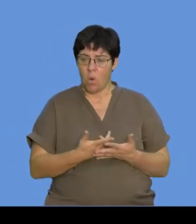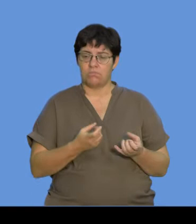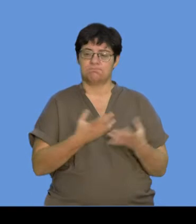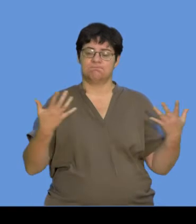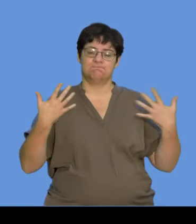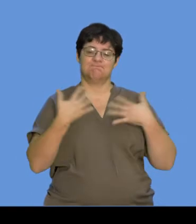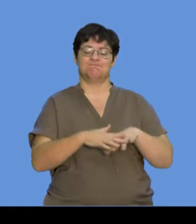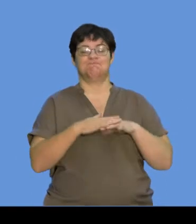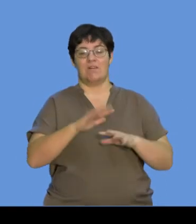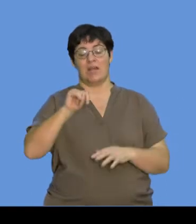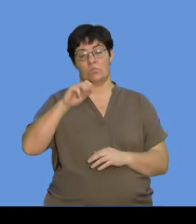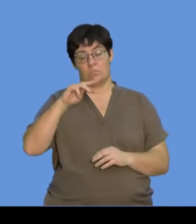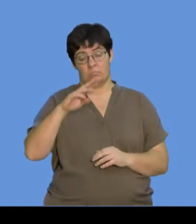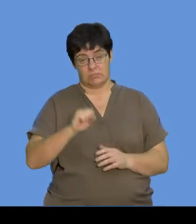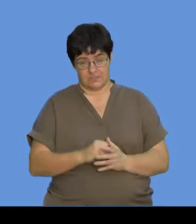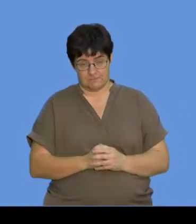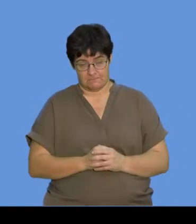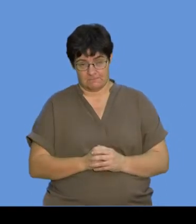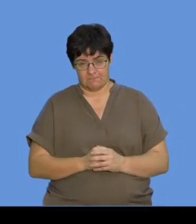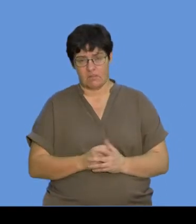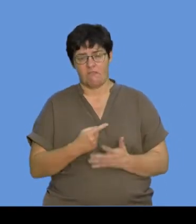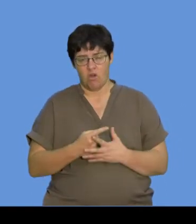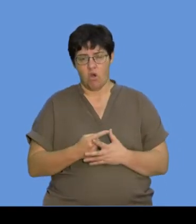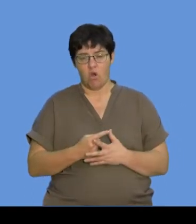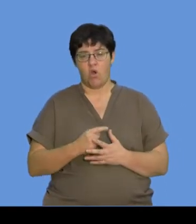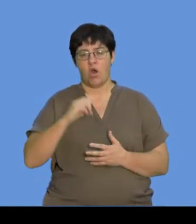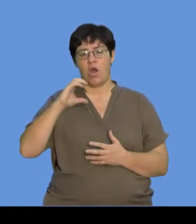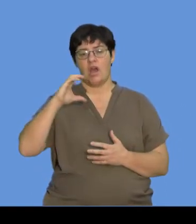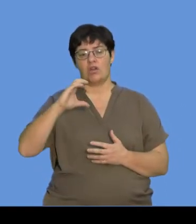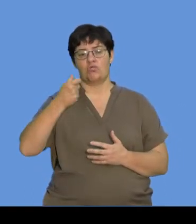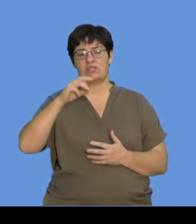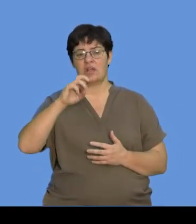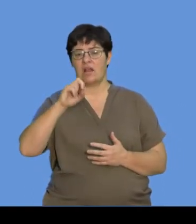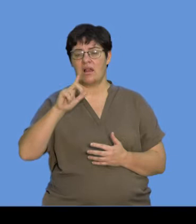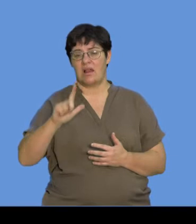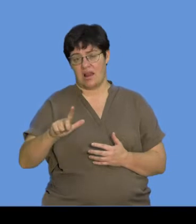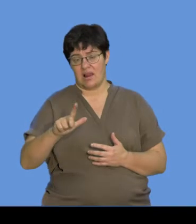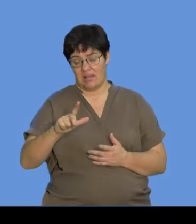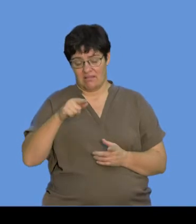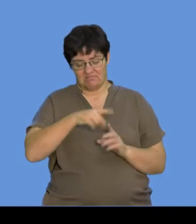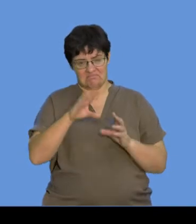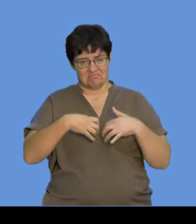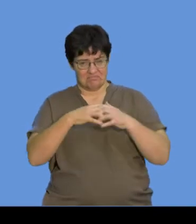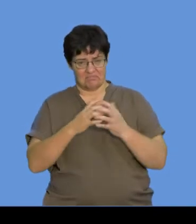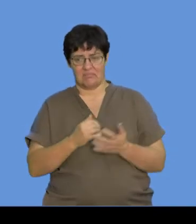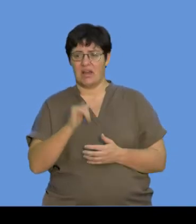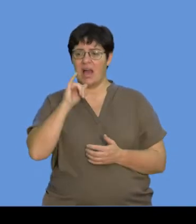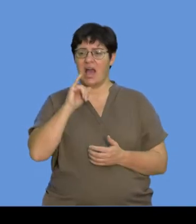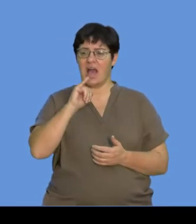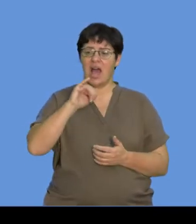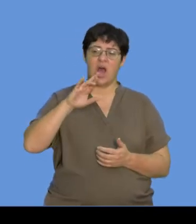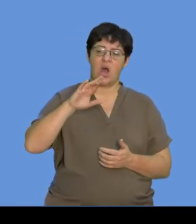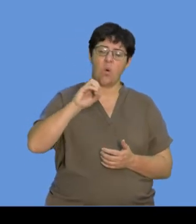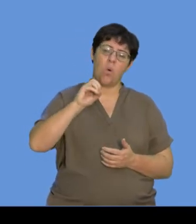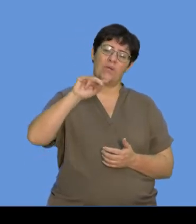network of atoms. This is, in terms of the crystal lattice, an example would be ionic compounds, okay, or ionic